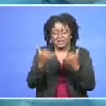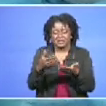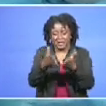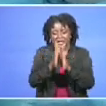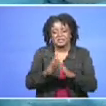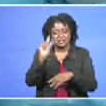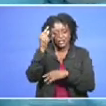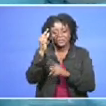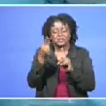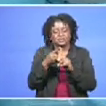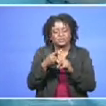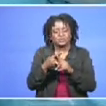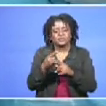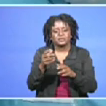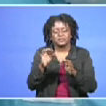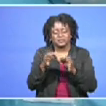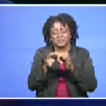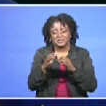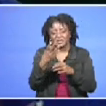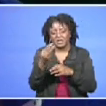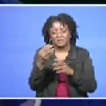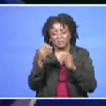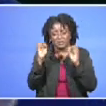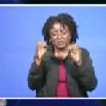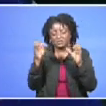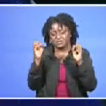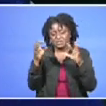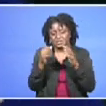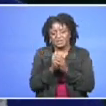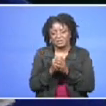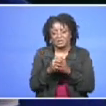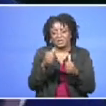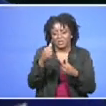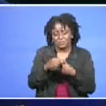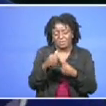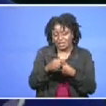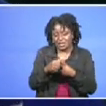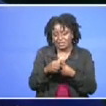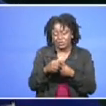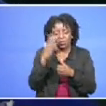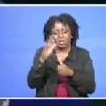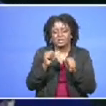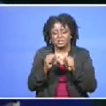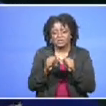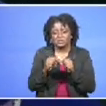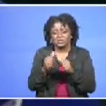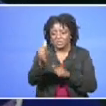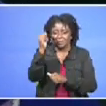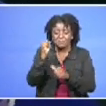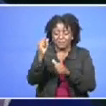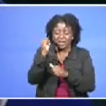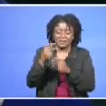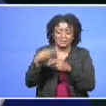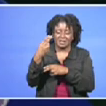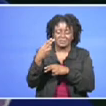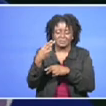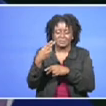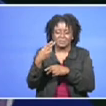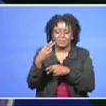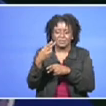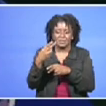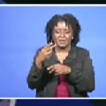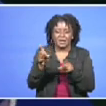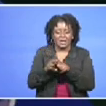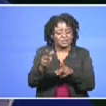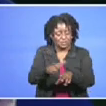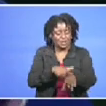on the government to address them urgently. The mail will continue to be backed up as long as this situation is not addressed as a